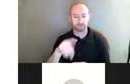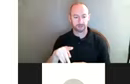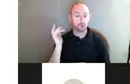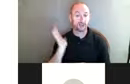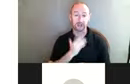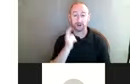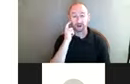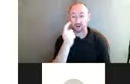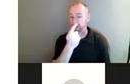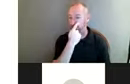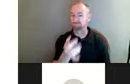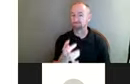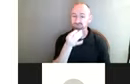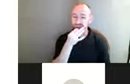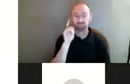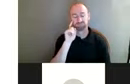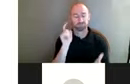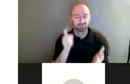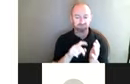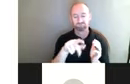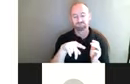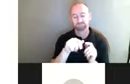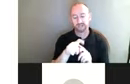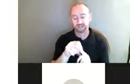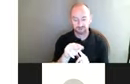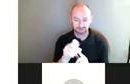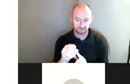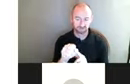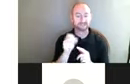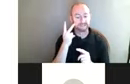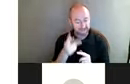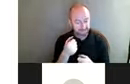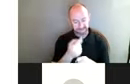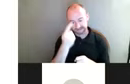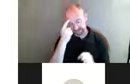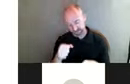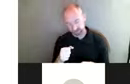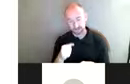really great sensors of patterns. We see things, we can make sense of it. And, you know, when a